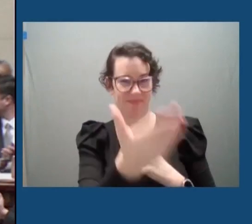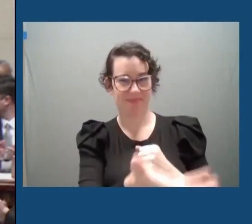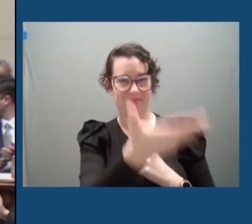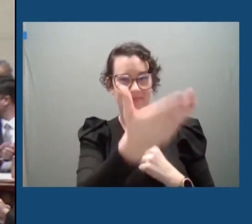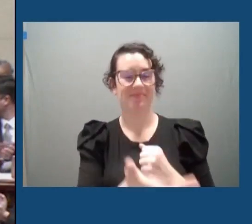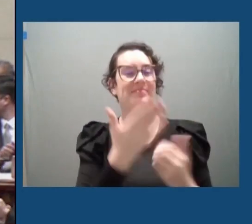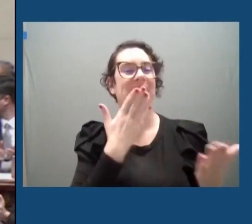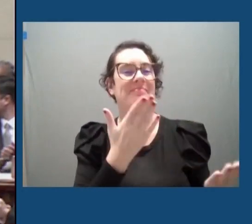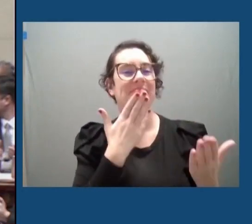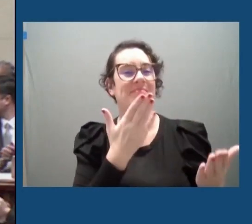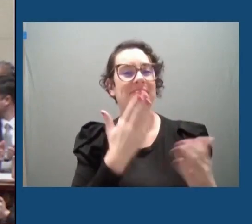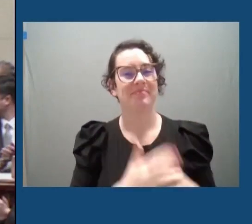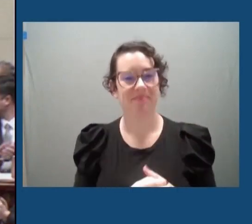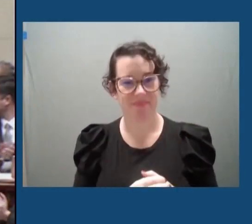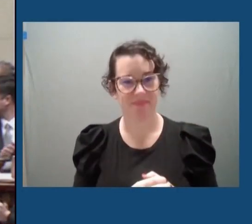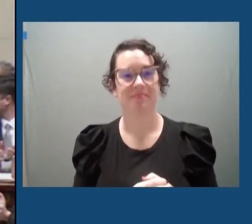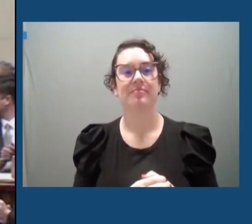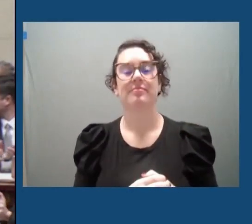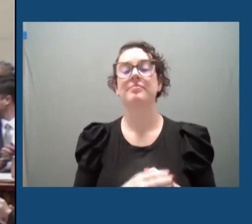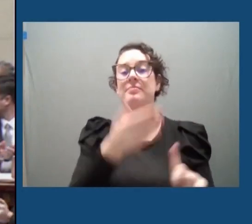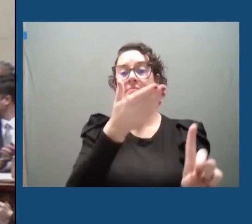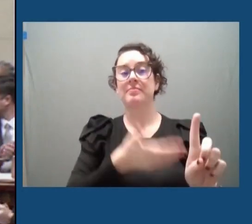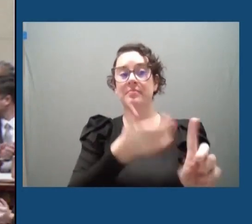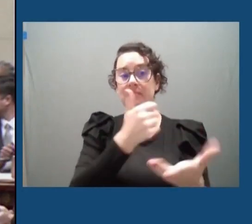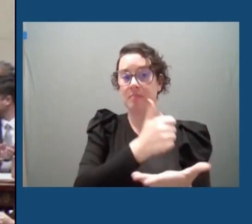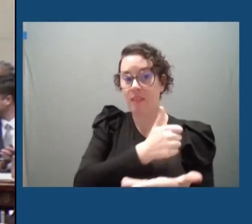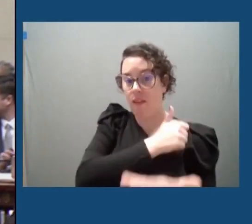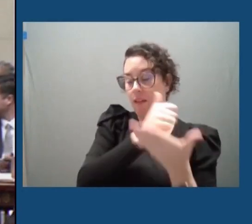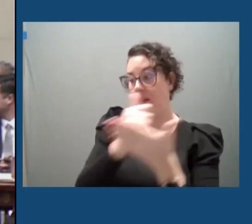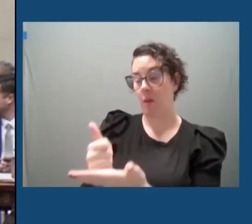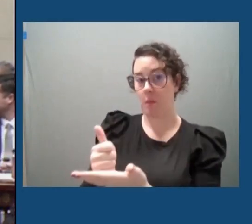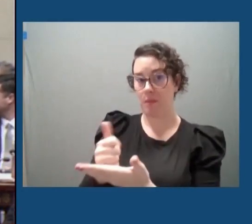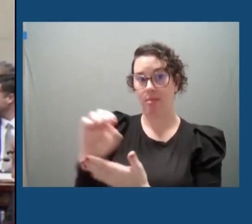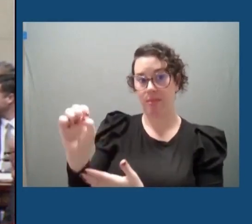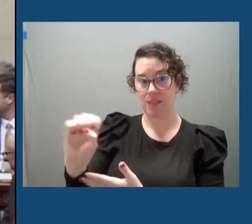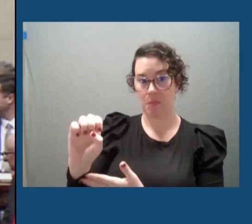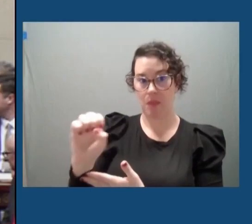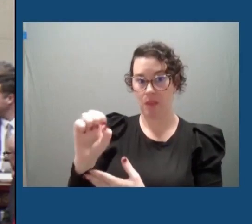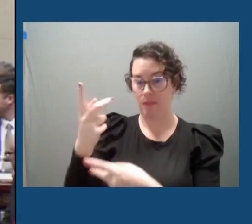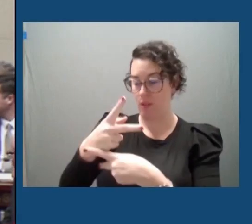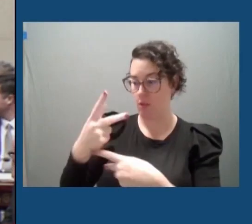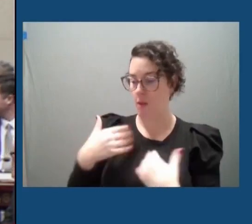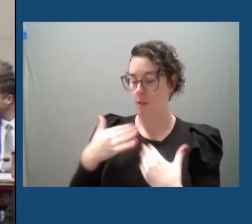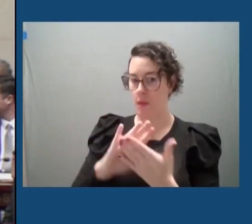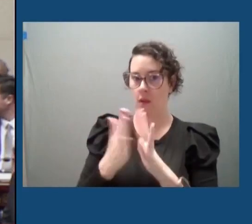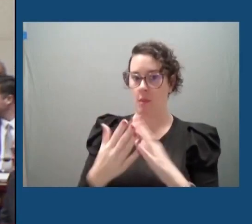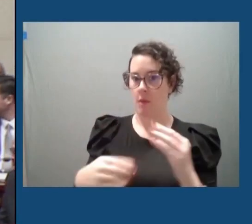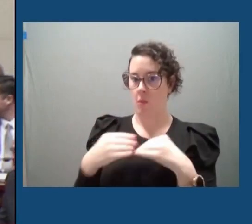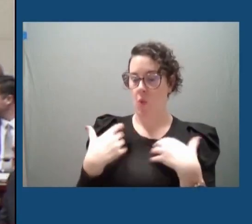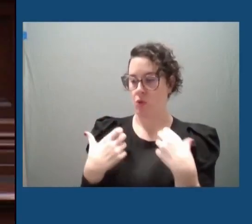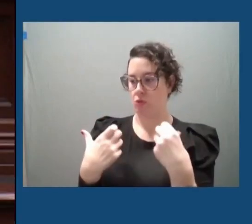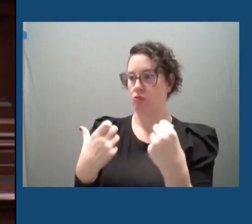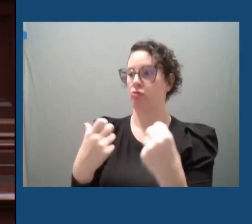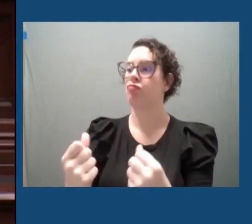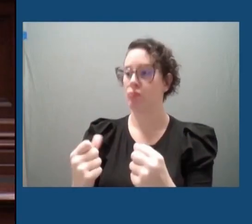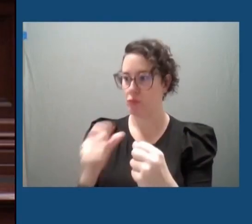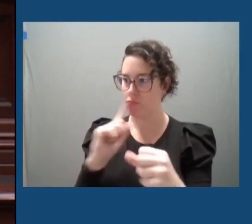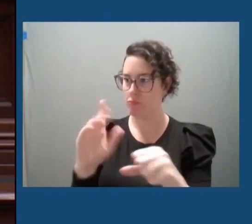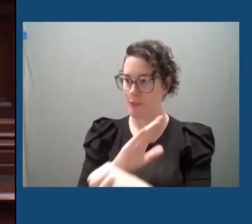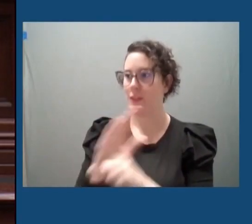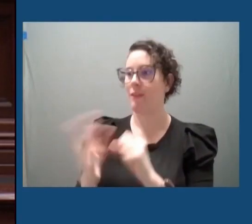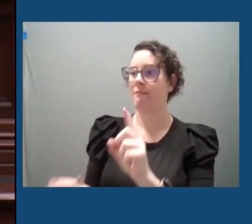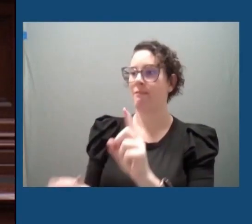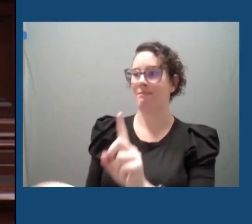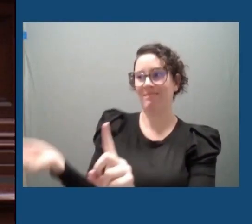Thank you. He helped Elizabeth find the strength to pursue justice and file charges.